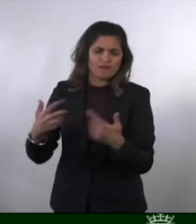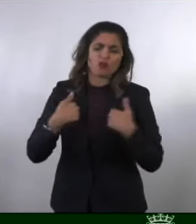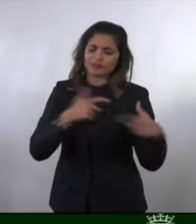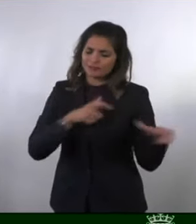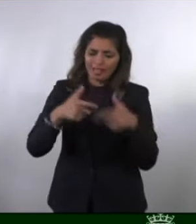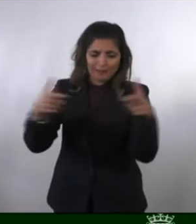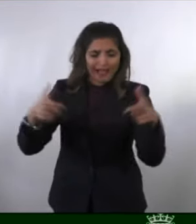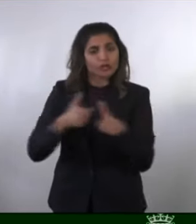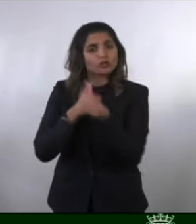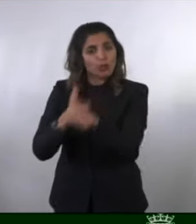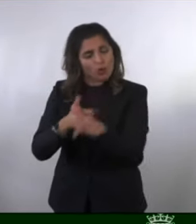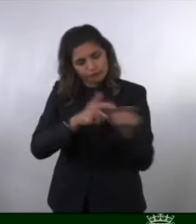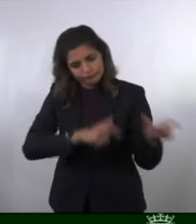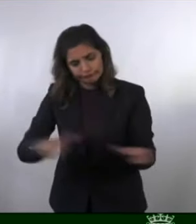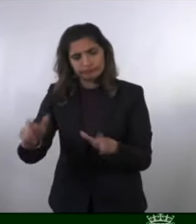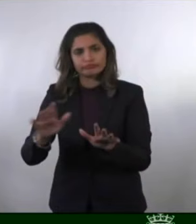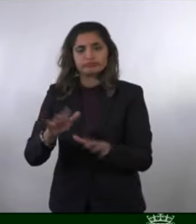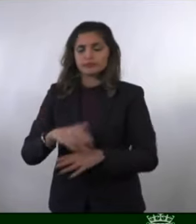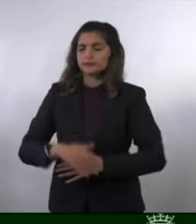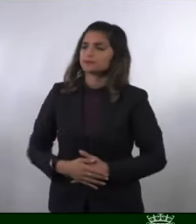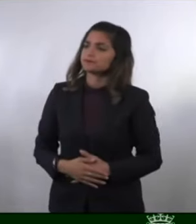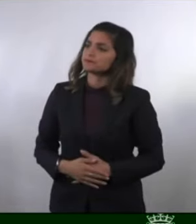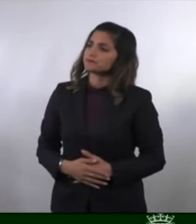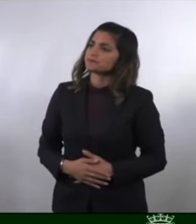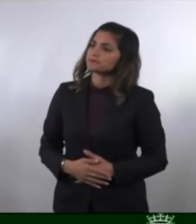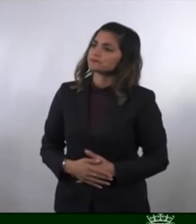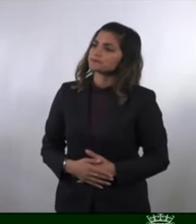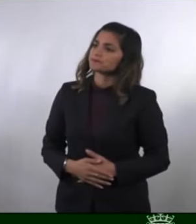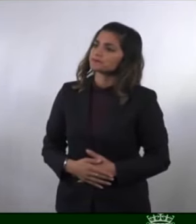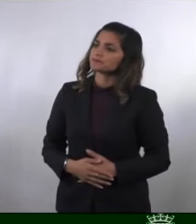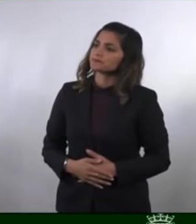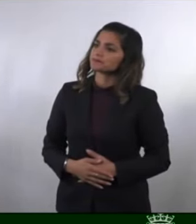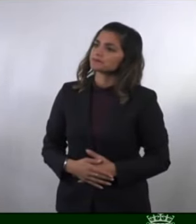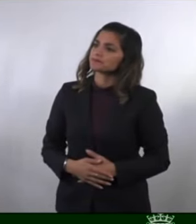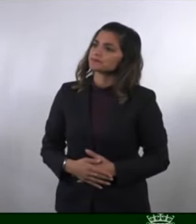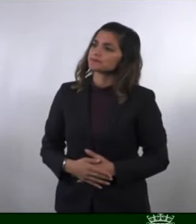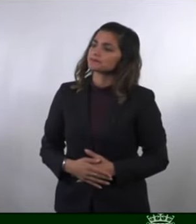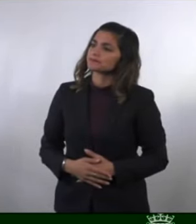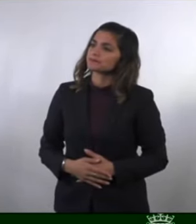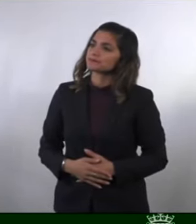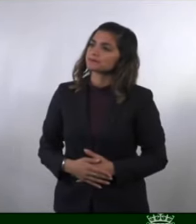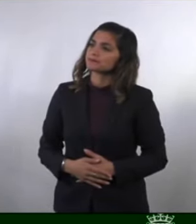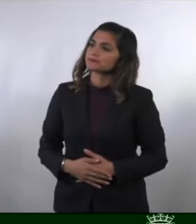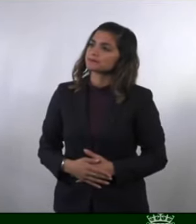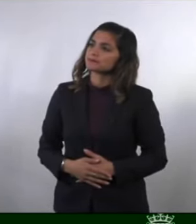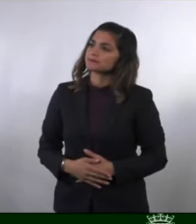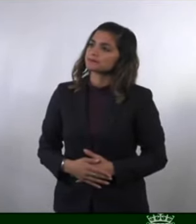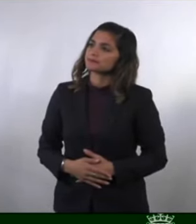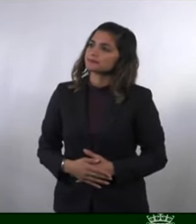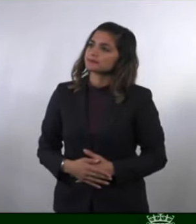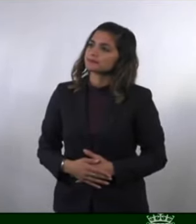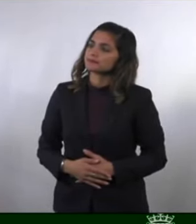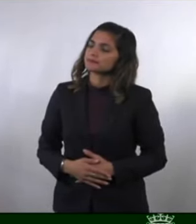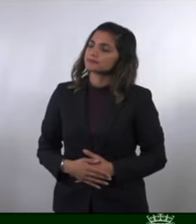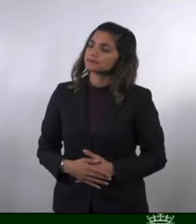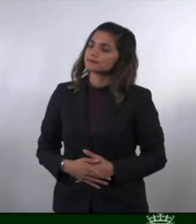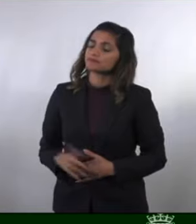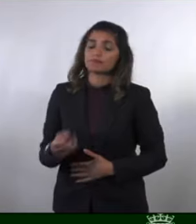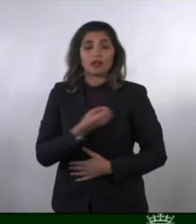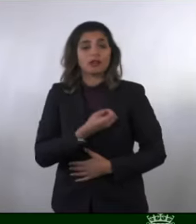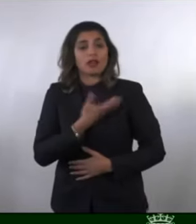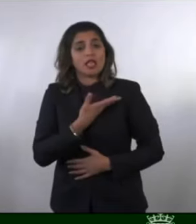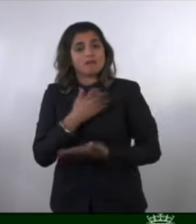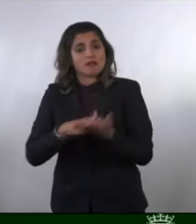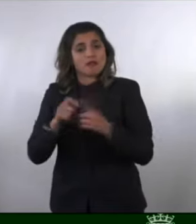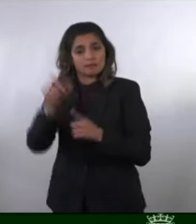in place. Now we go to Birmingham, to Liam Byrne. Thank you very much, Madam Deputy Speaker. On Friday, I met